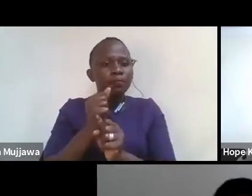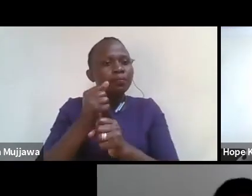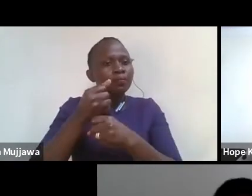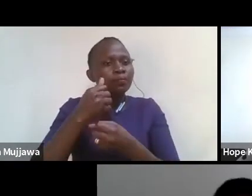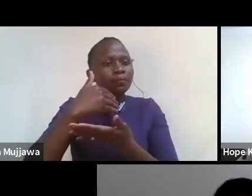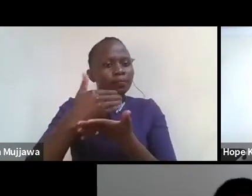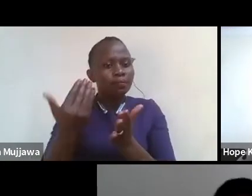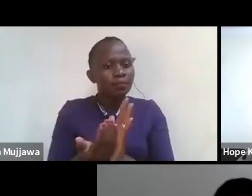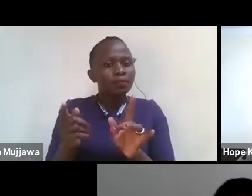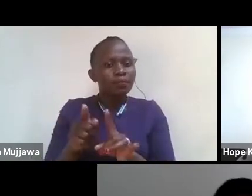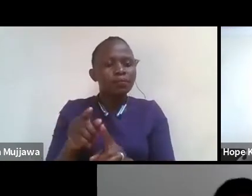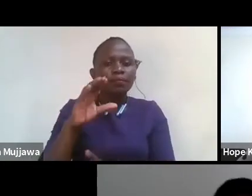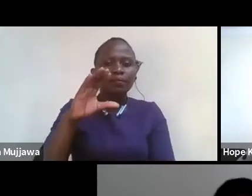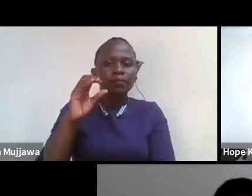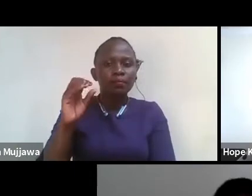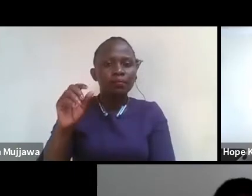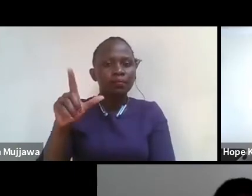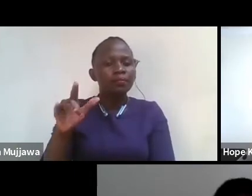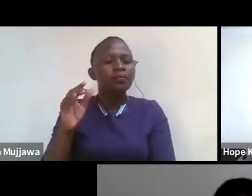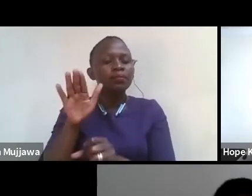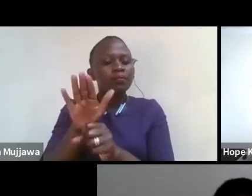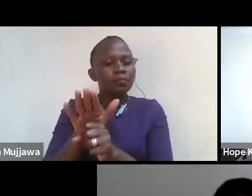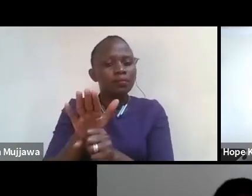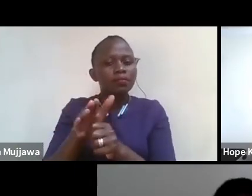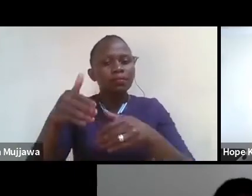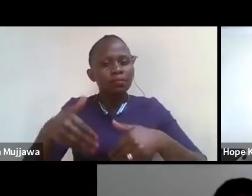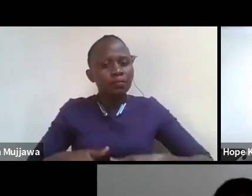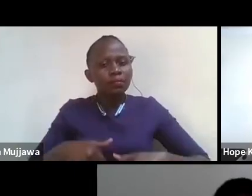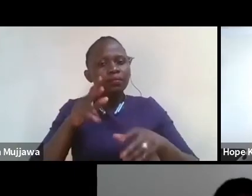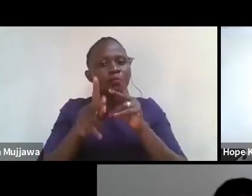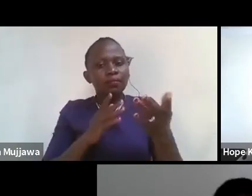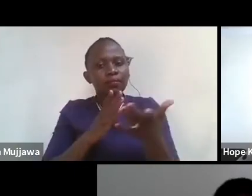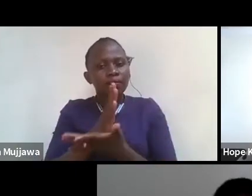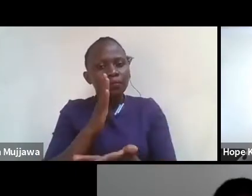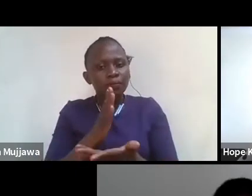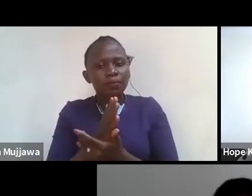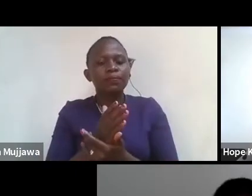people. So to our young people, what are these extractives,